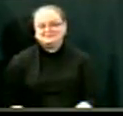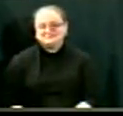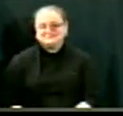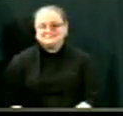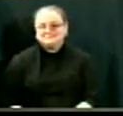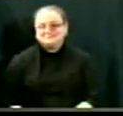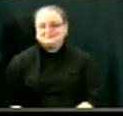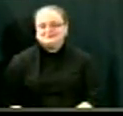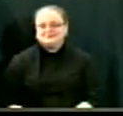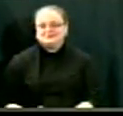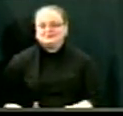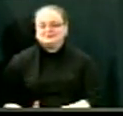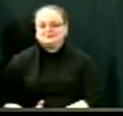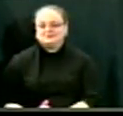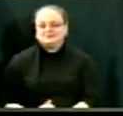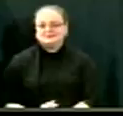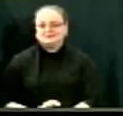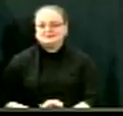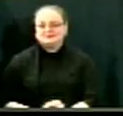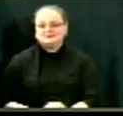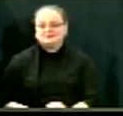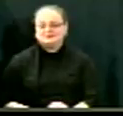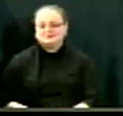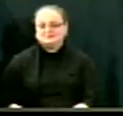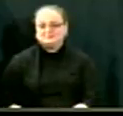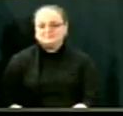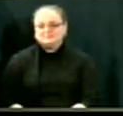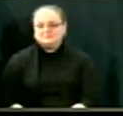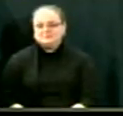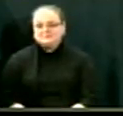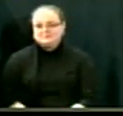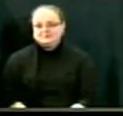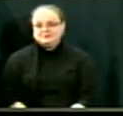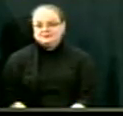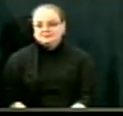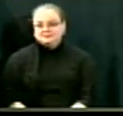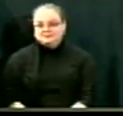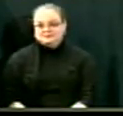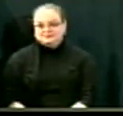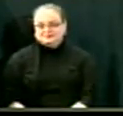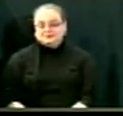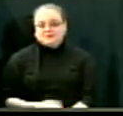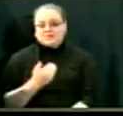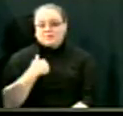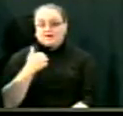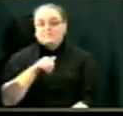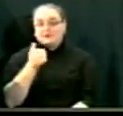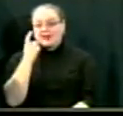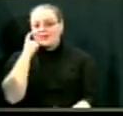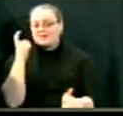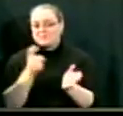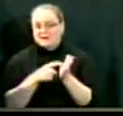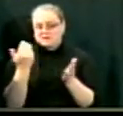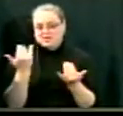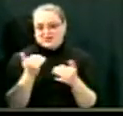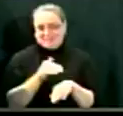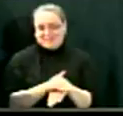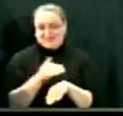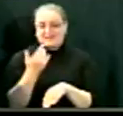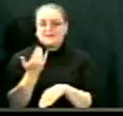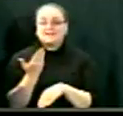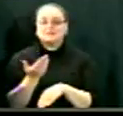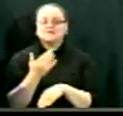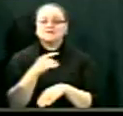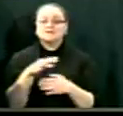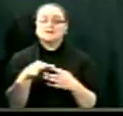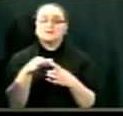We have another recognition tonight, and this is the